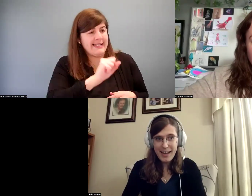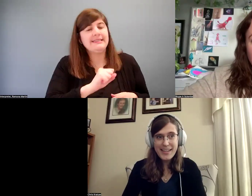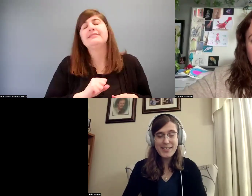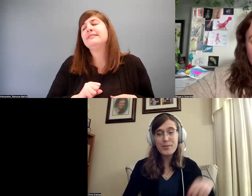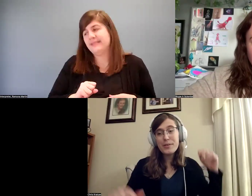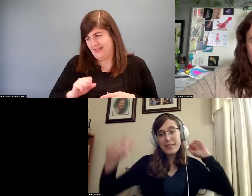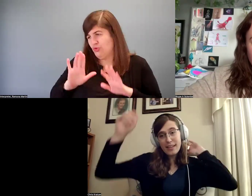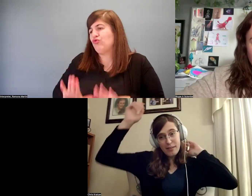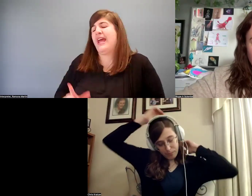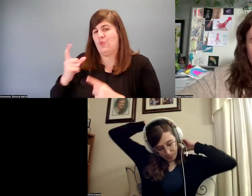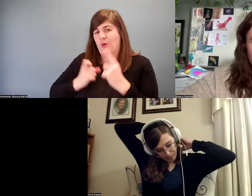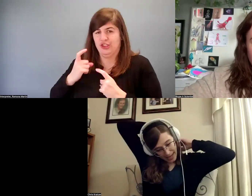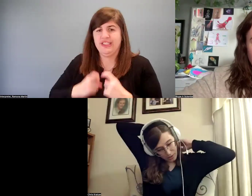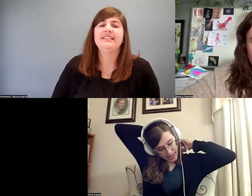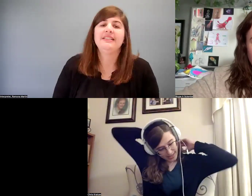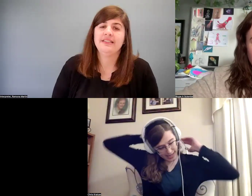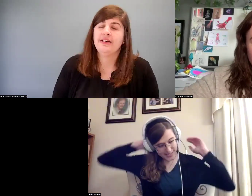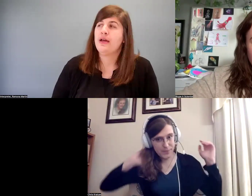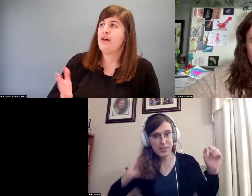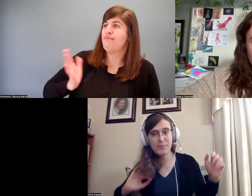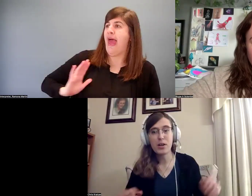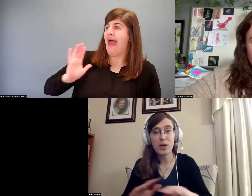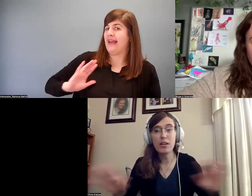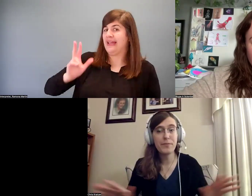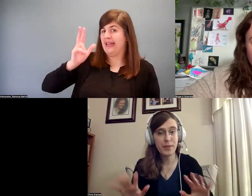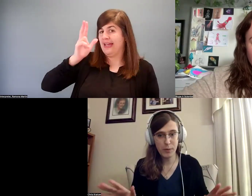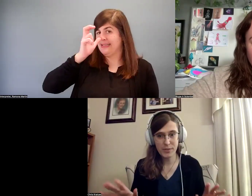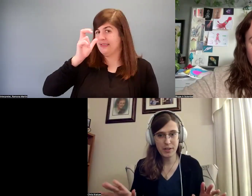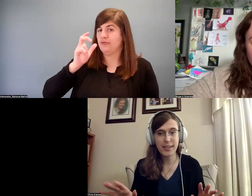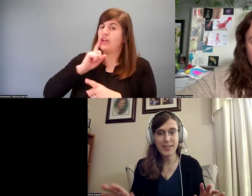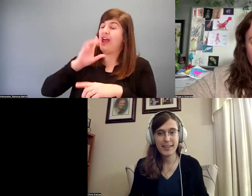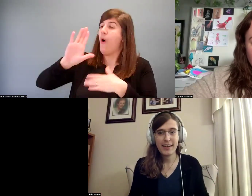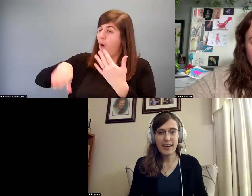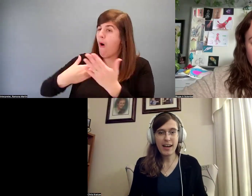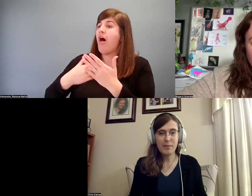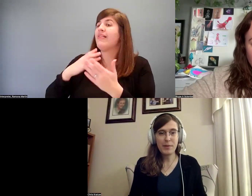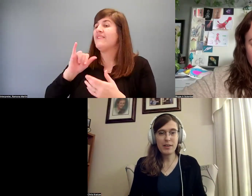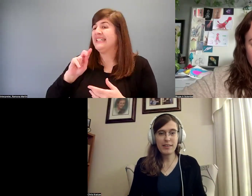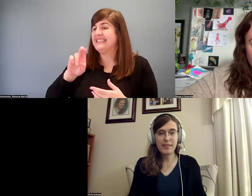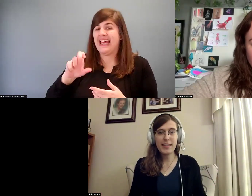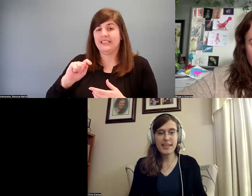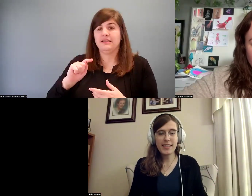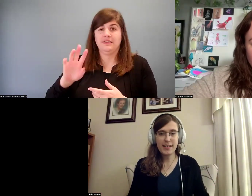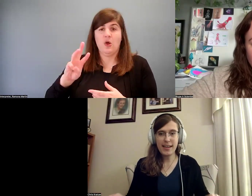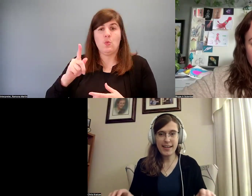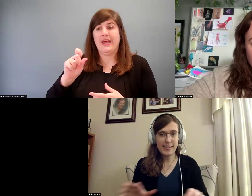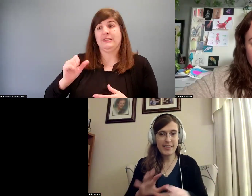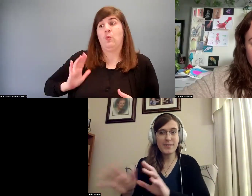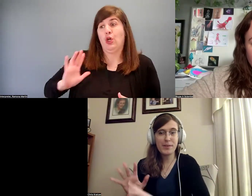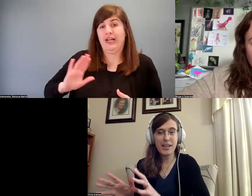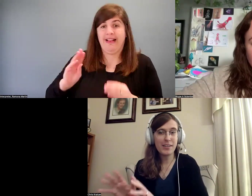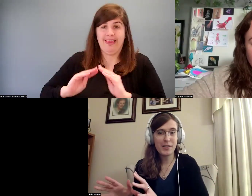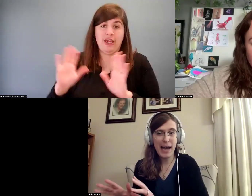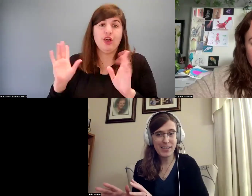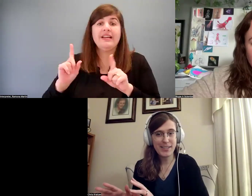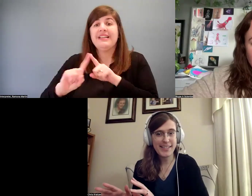question. So back when insects first evolved, all of their wings were clear. Um, the